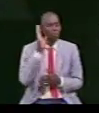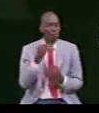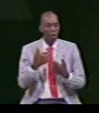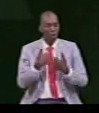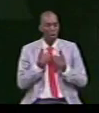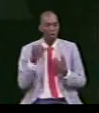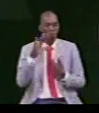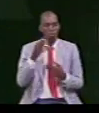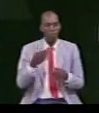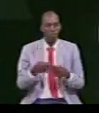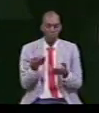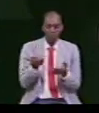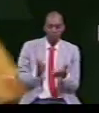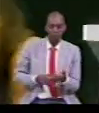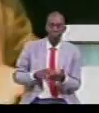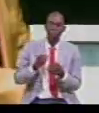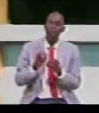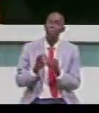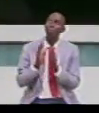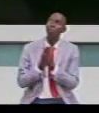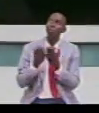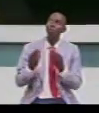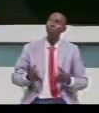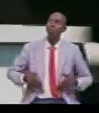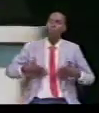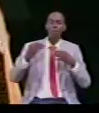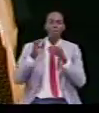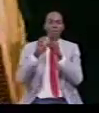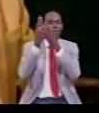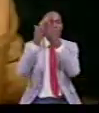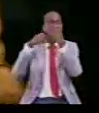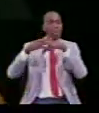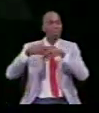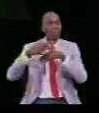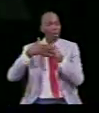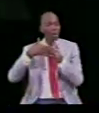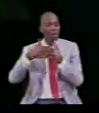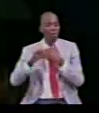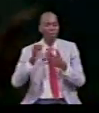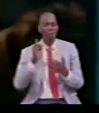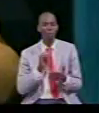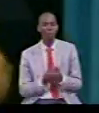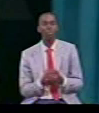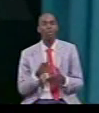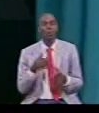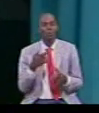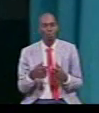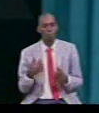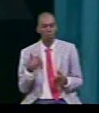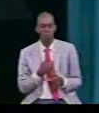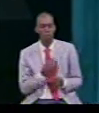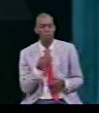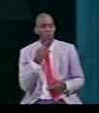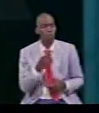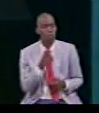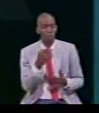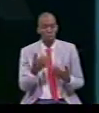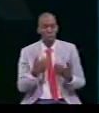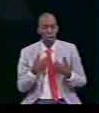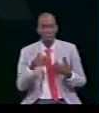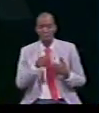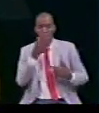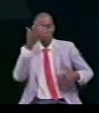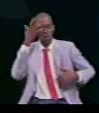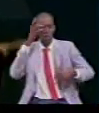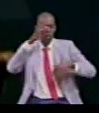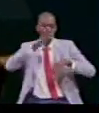book of life in heaven. And then after that, we say, you have any sickness, lay your hand there,